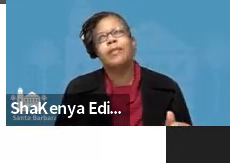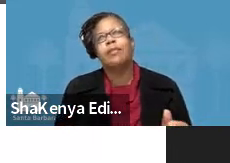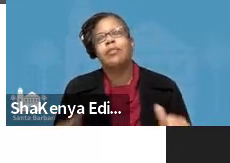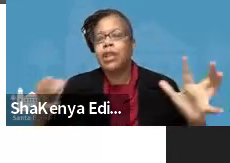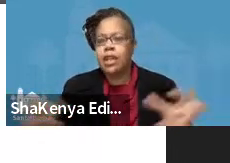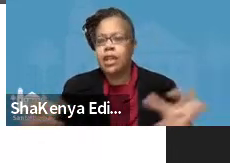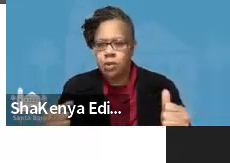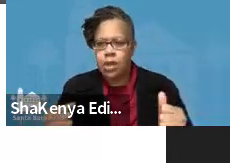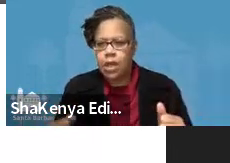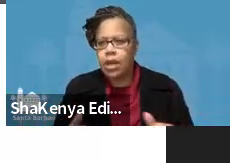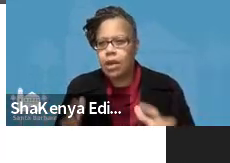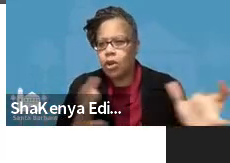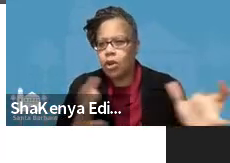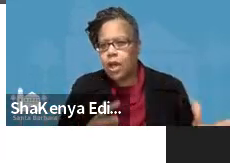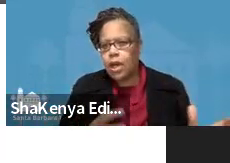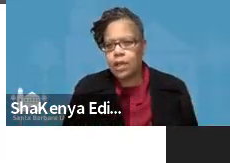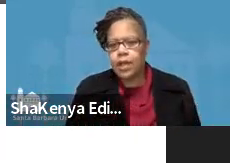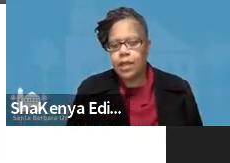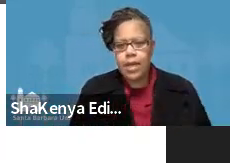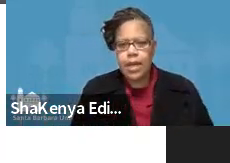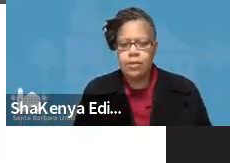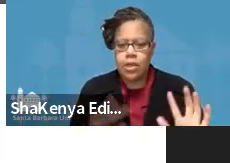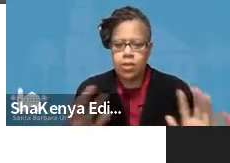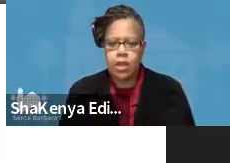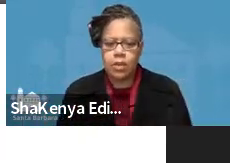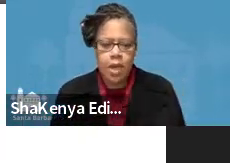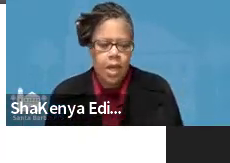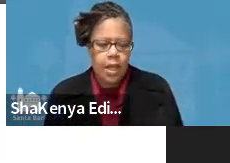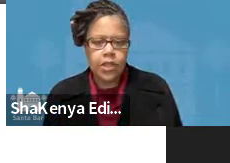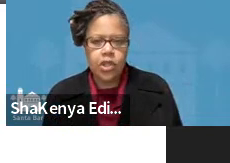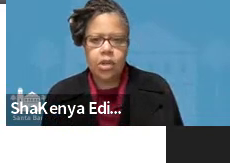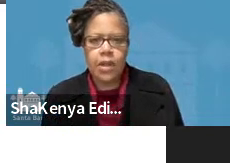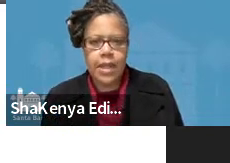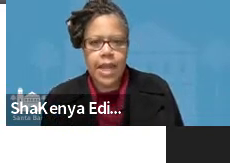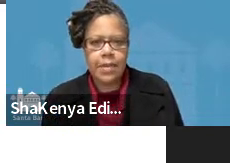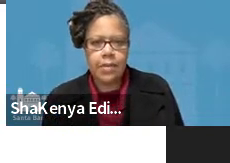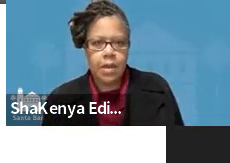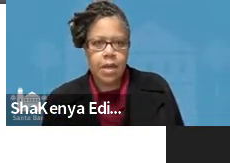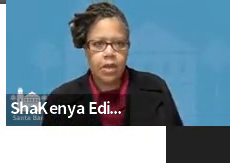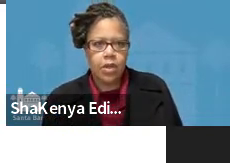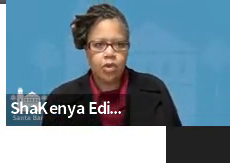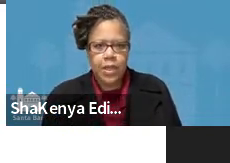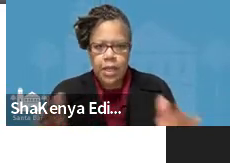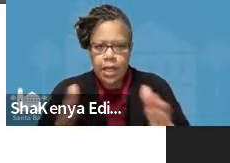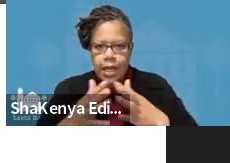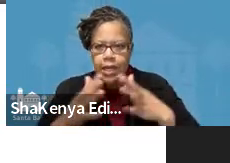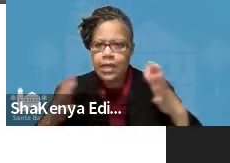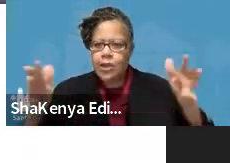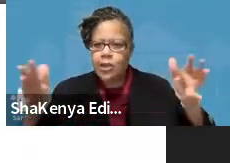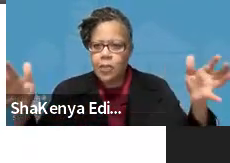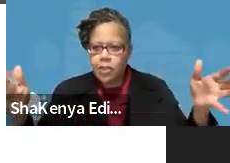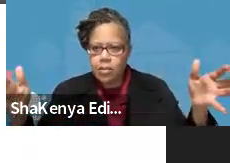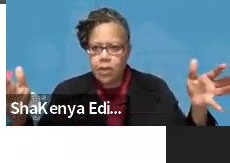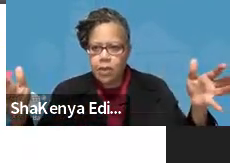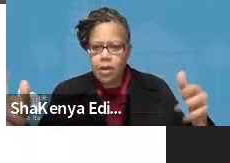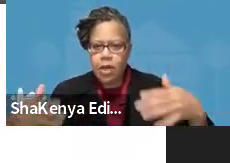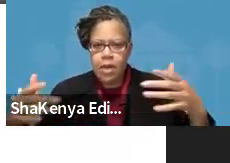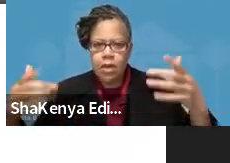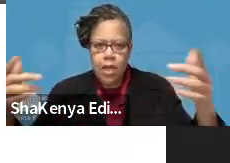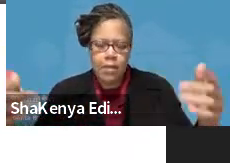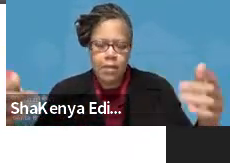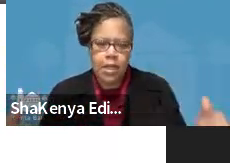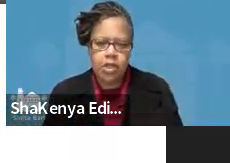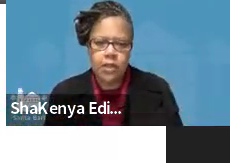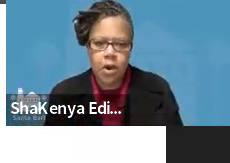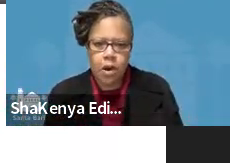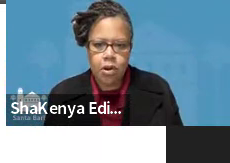building community early on in time. So I do want to let you know that group is looking at the entire spectrum of the work and